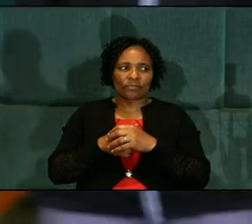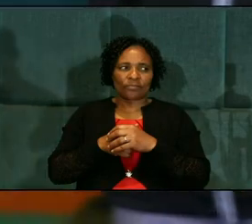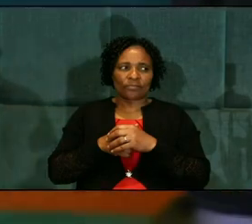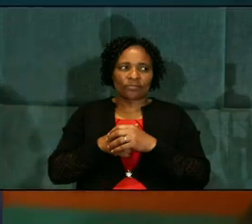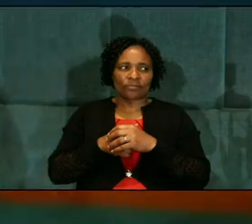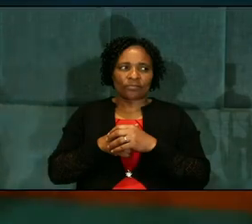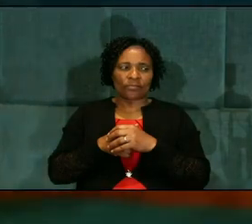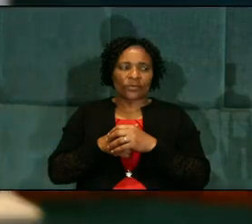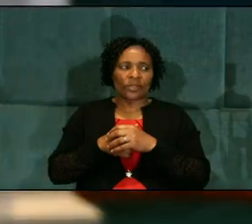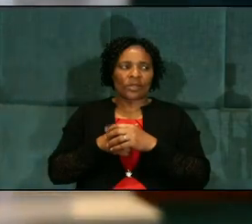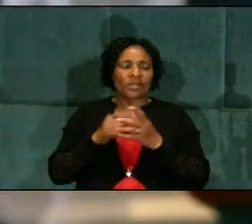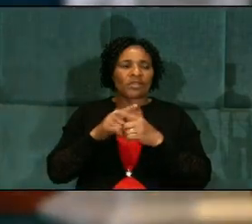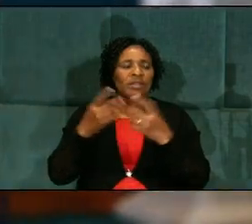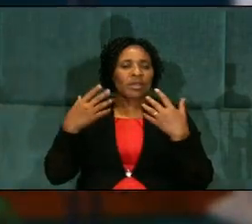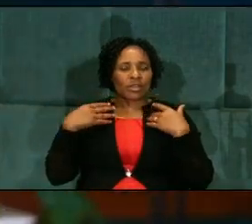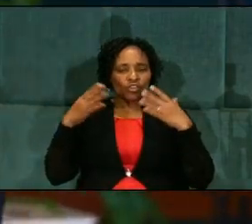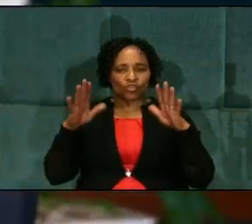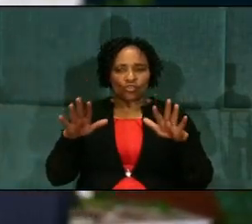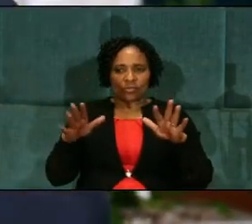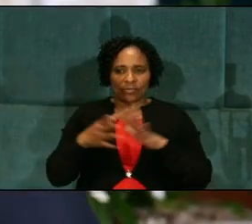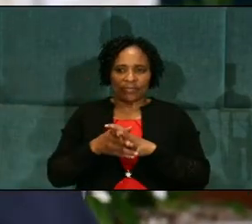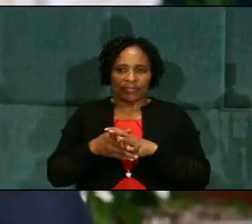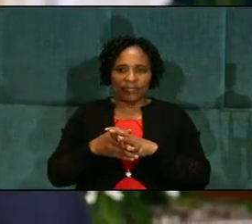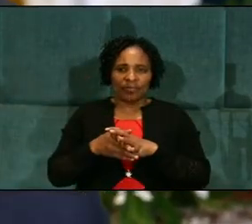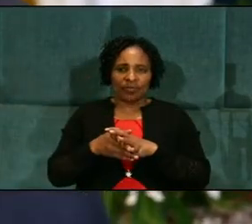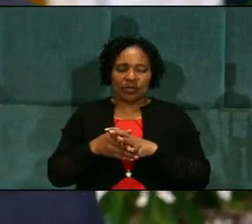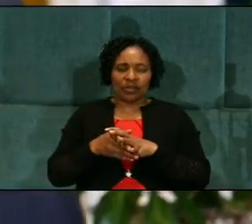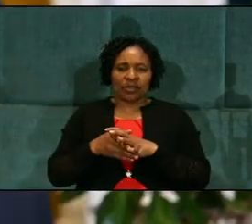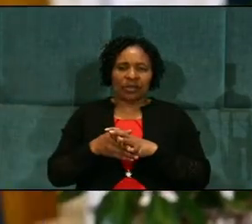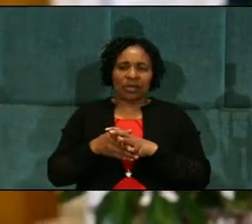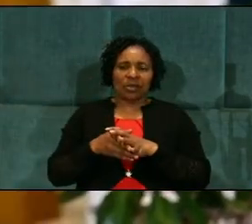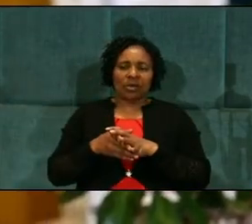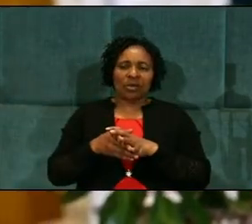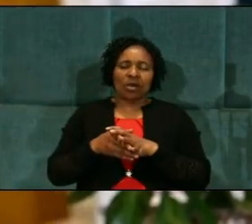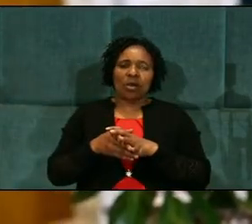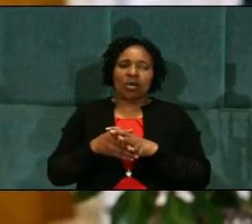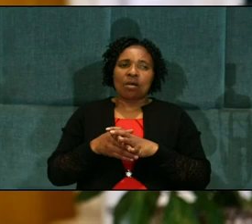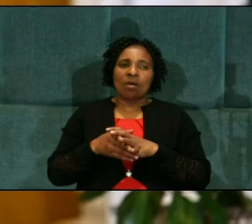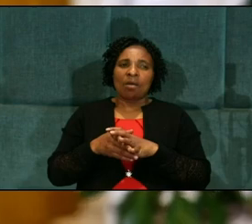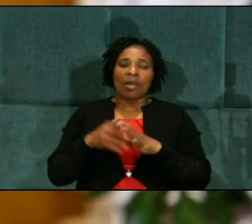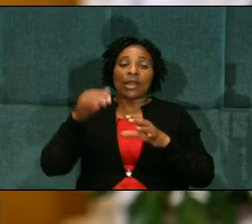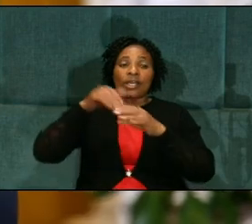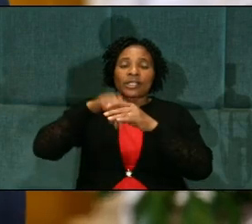The angel of the church.